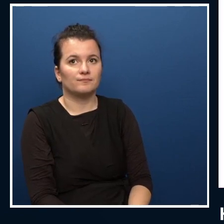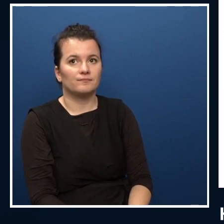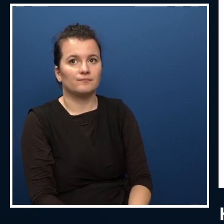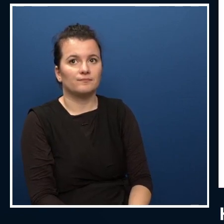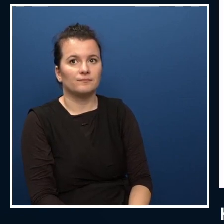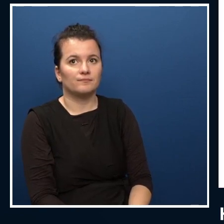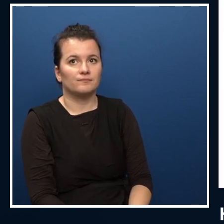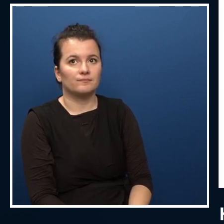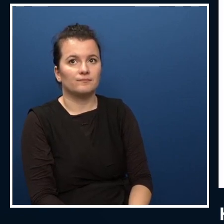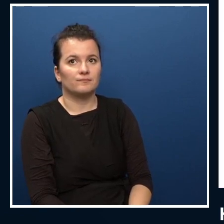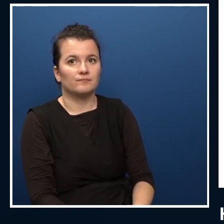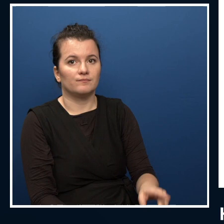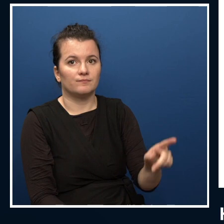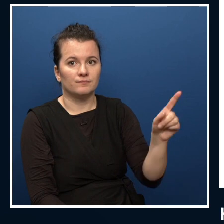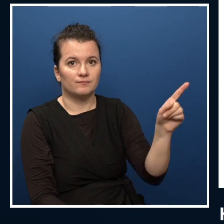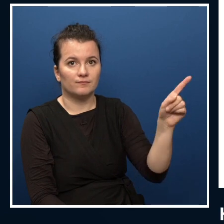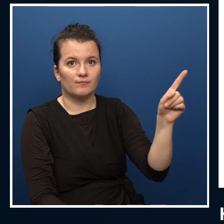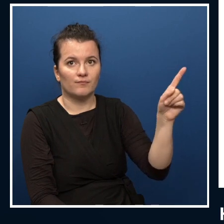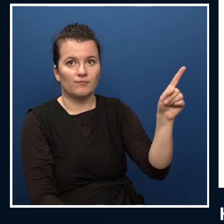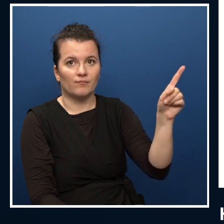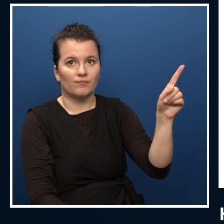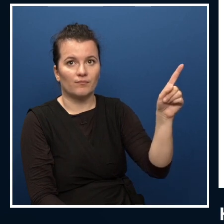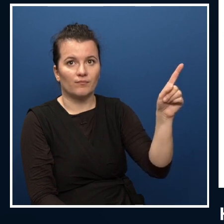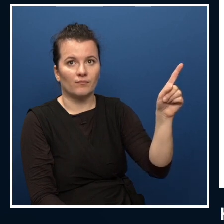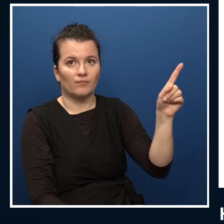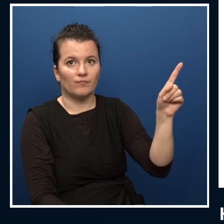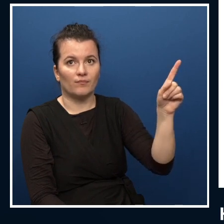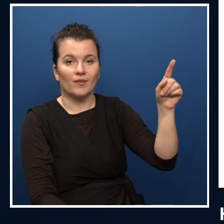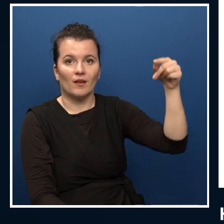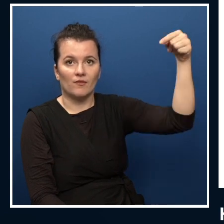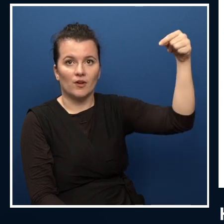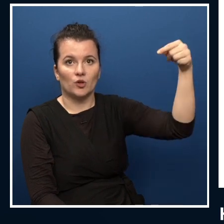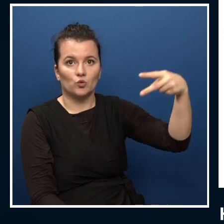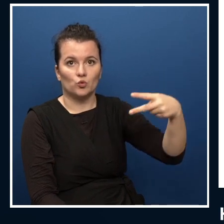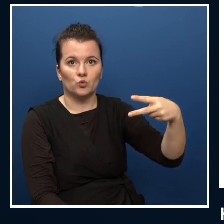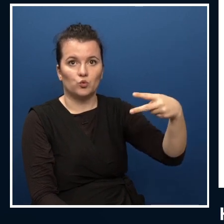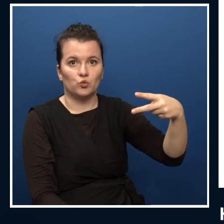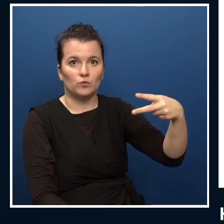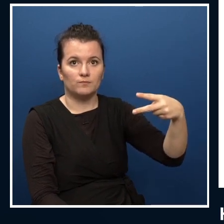there are two back-end pools, the main site and the